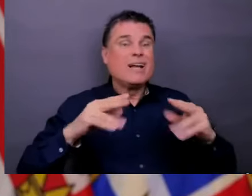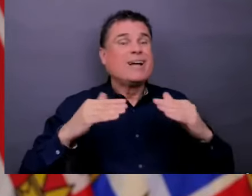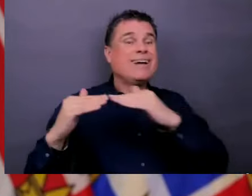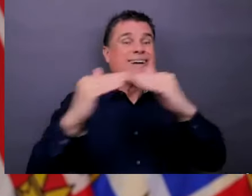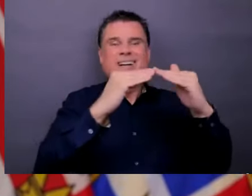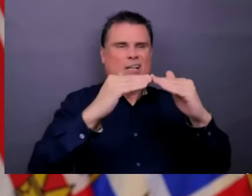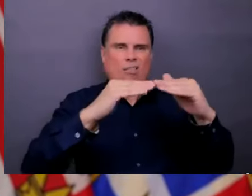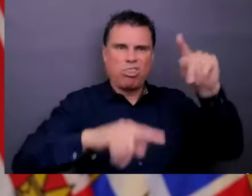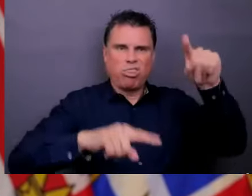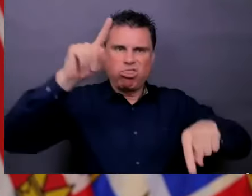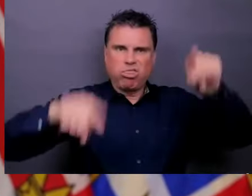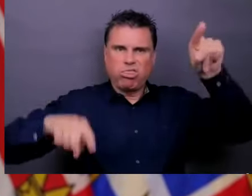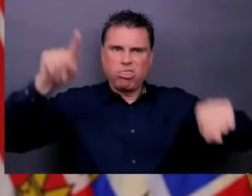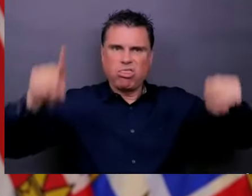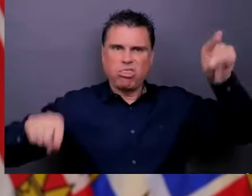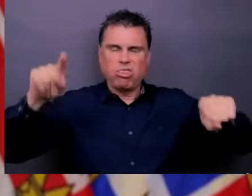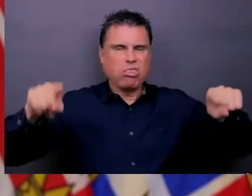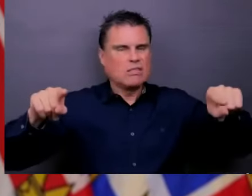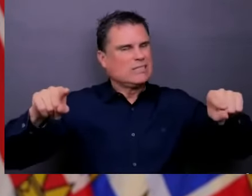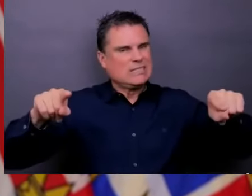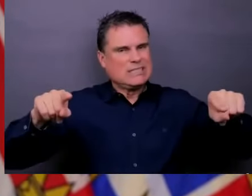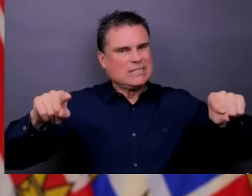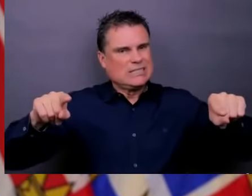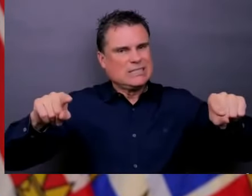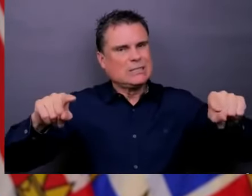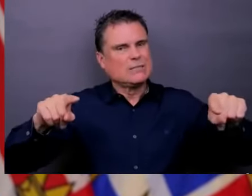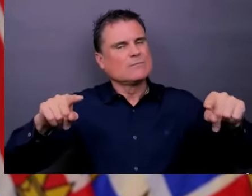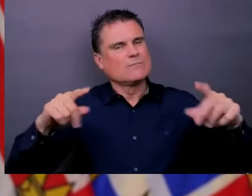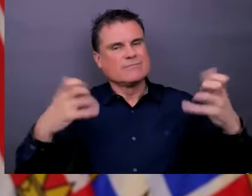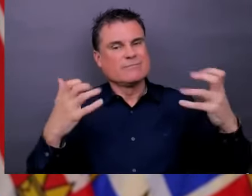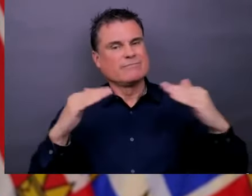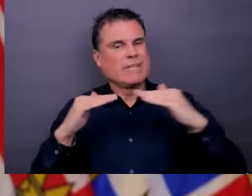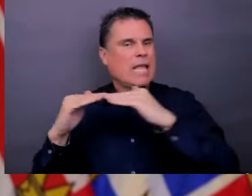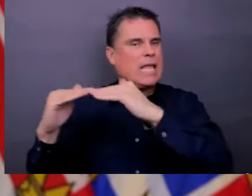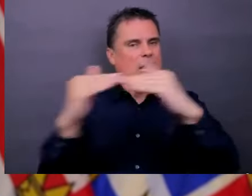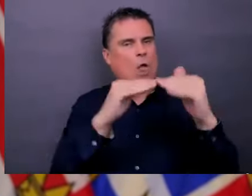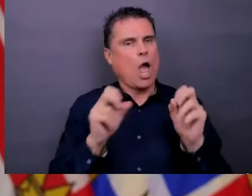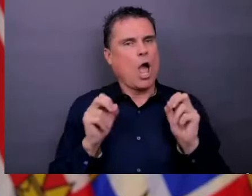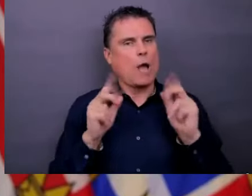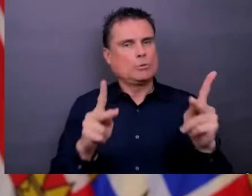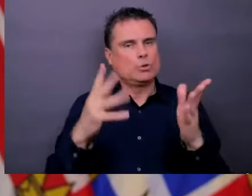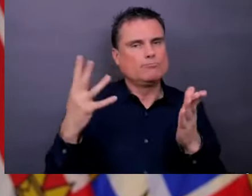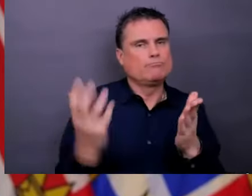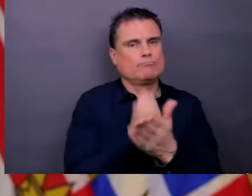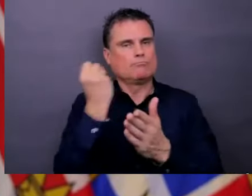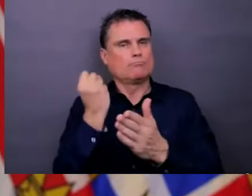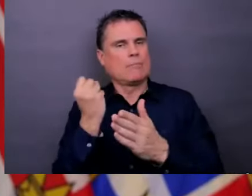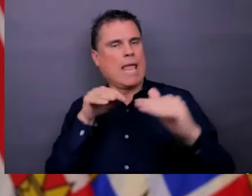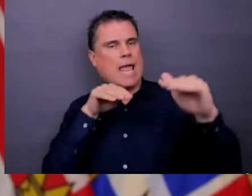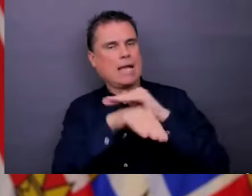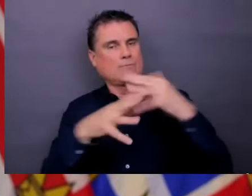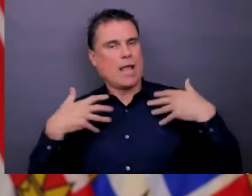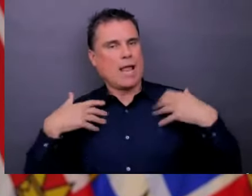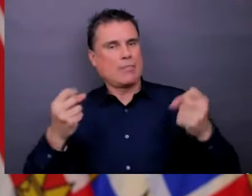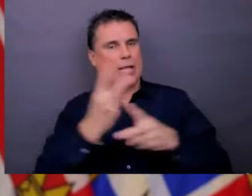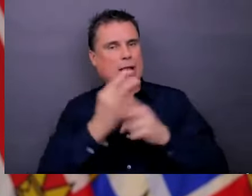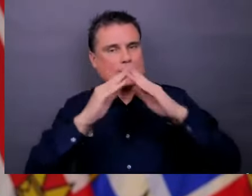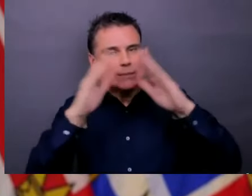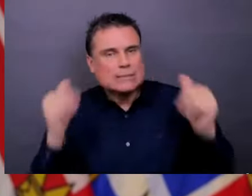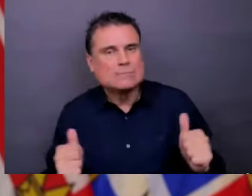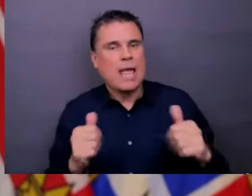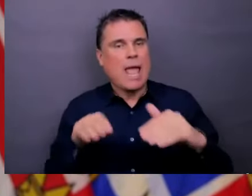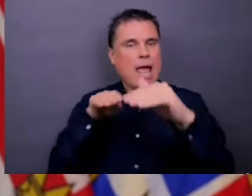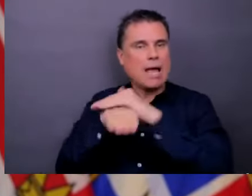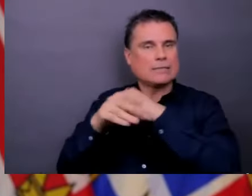those populations who are not equally accessing vaccine at the same time. So if we look